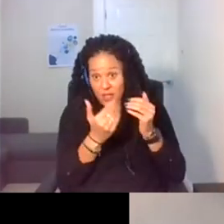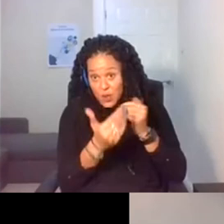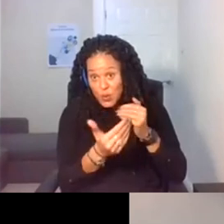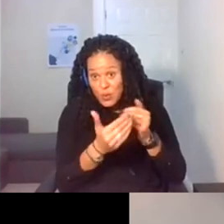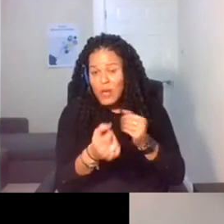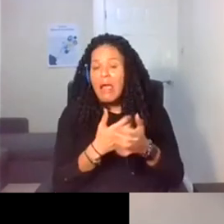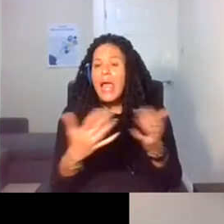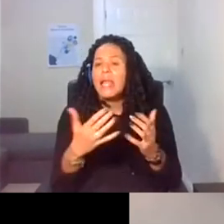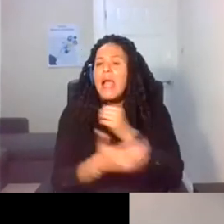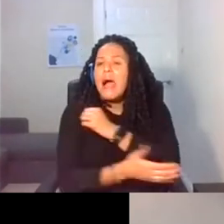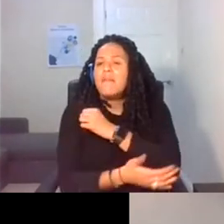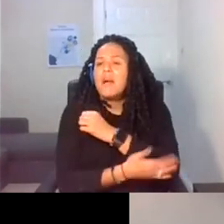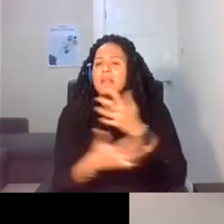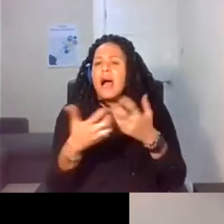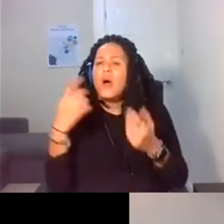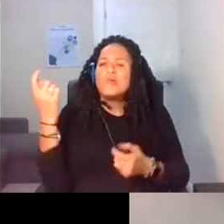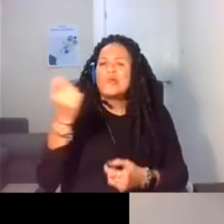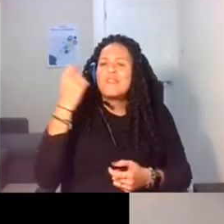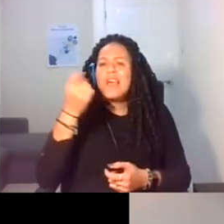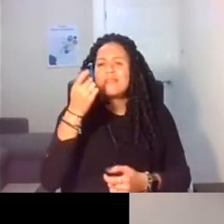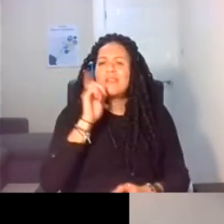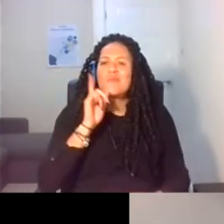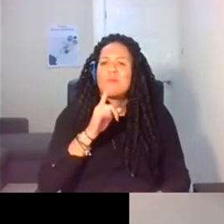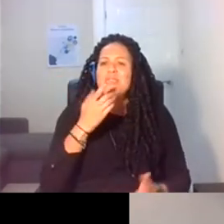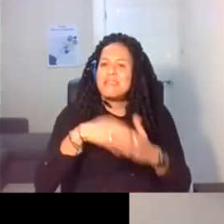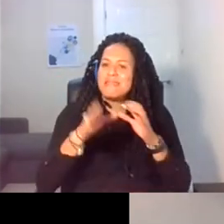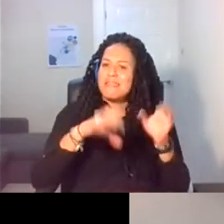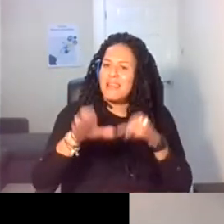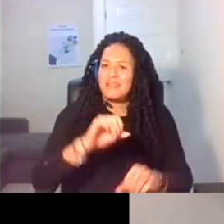of advice about how to succeed as a woman in science?